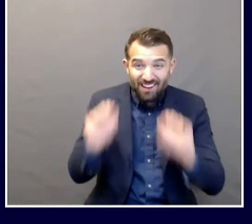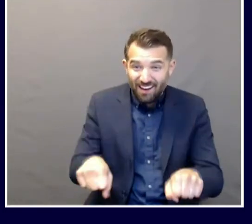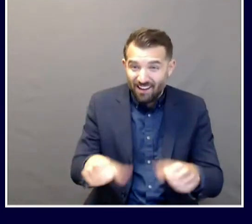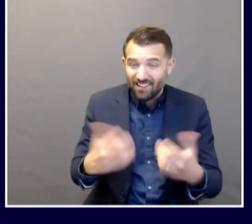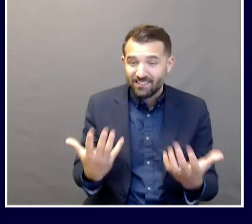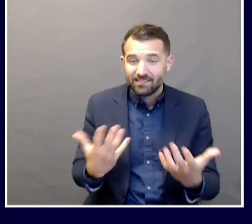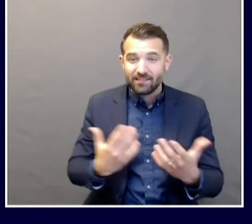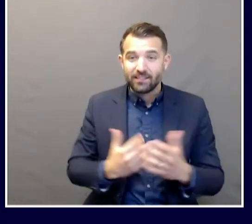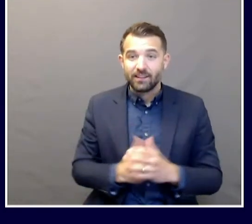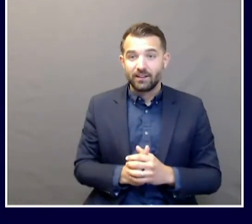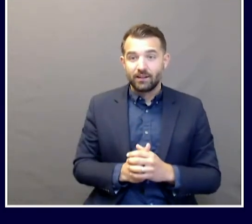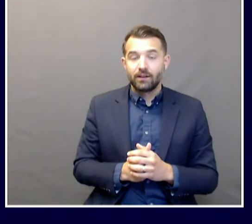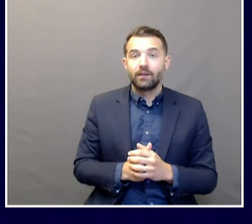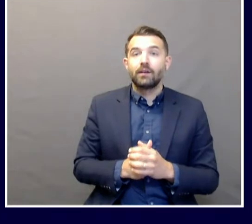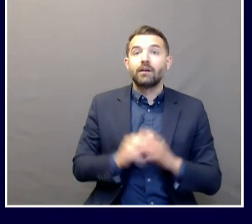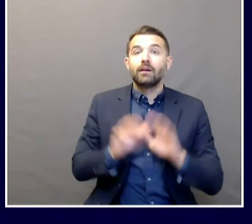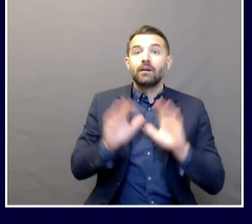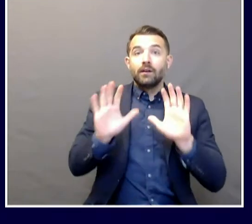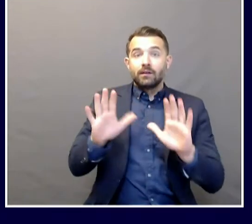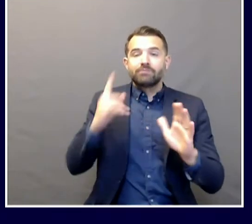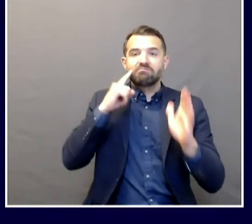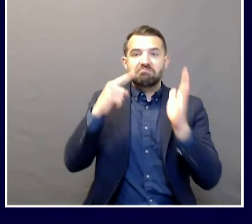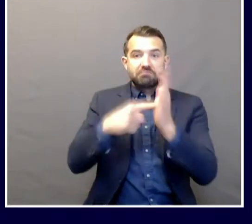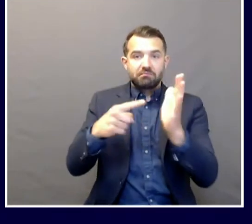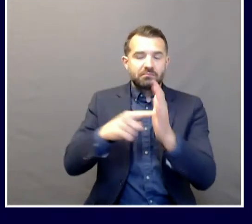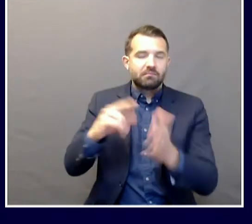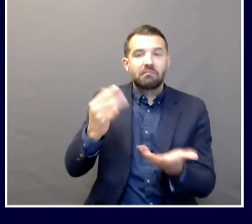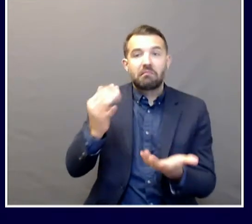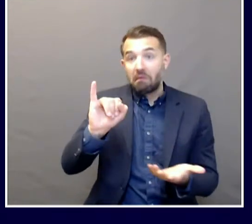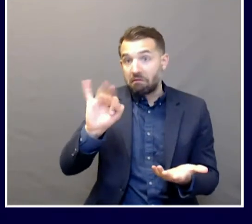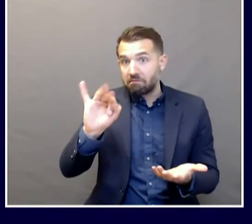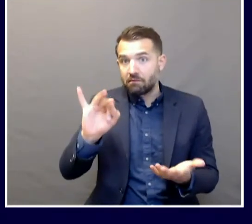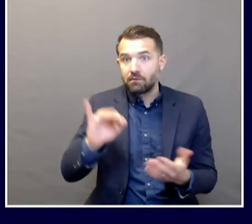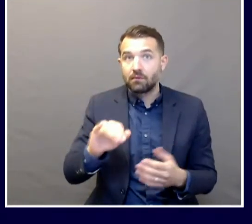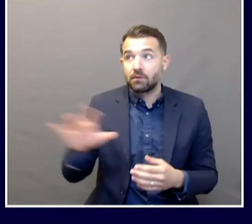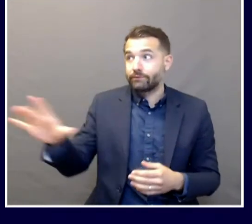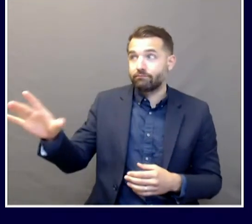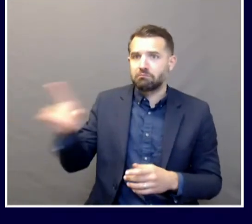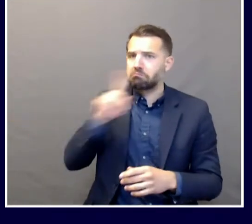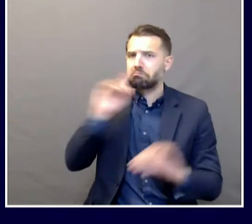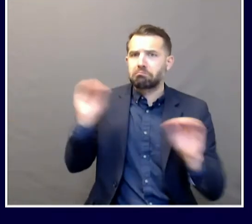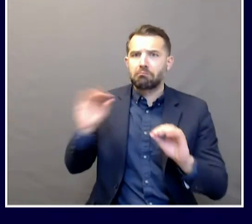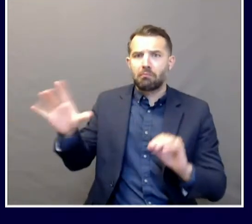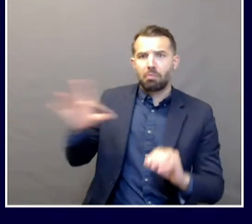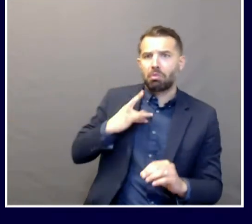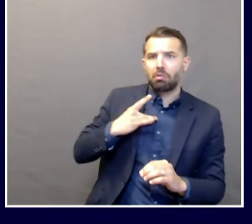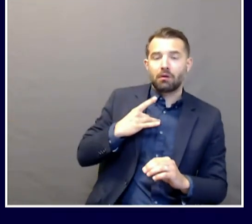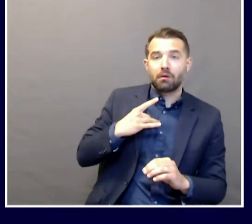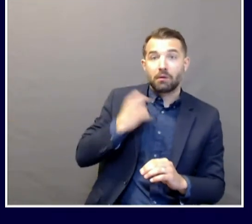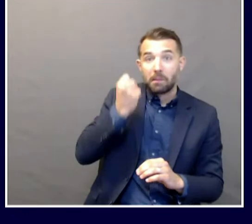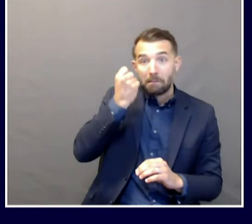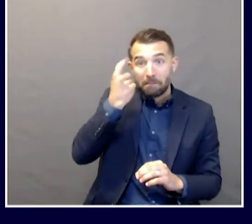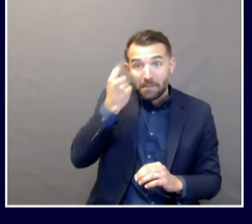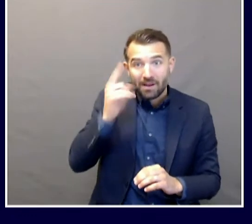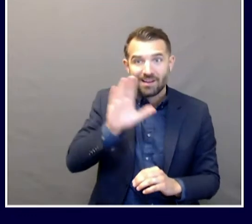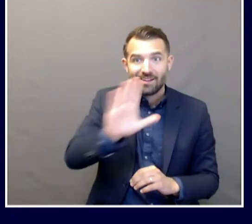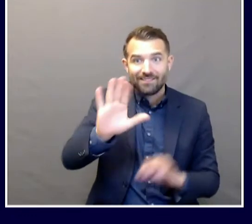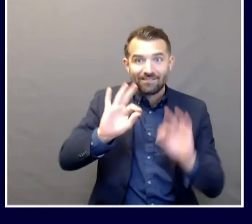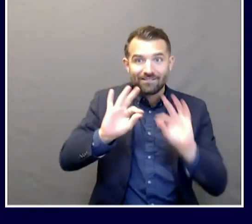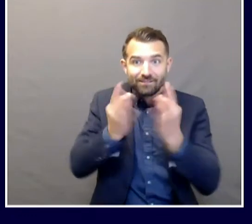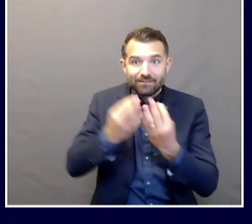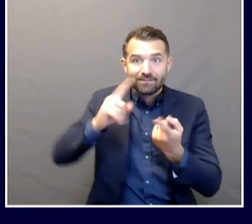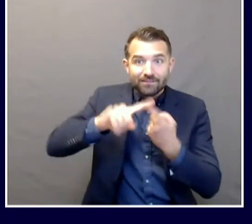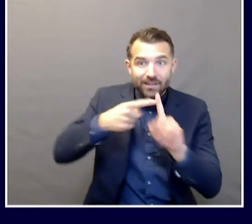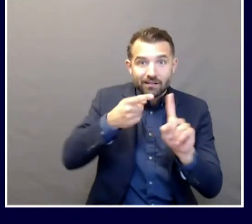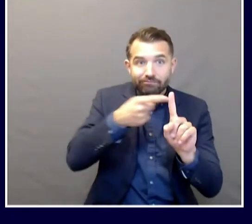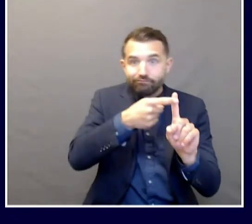in your life who are vulnerable? People for whom they may not be able to get a vaccine. They haven't been able to get a vaccine yet. Maybe